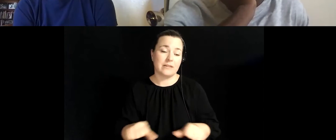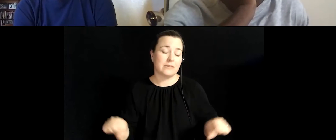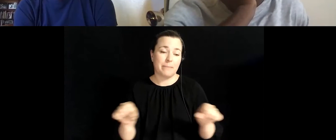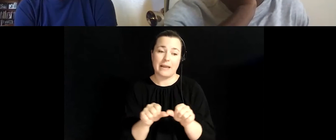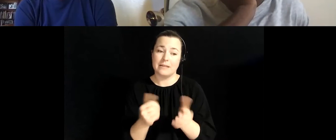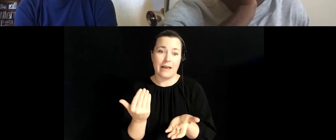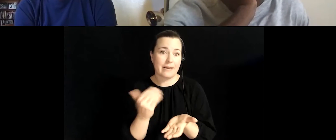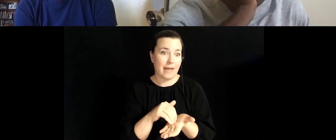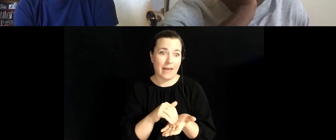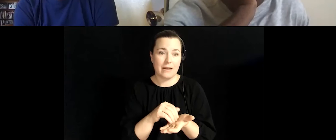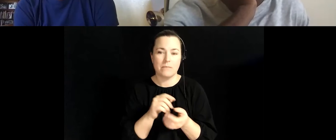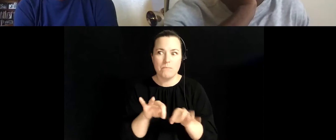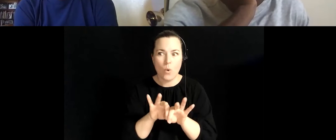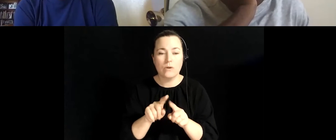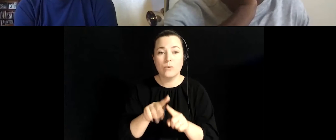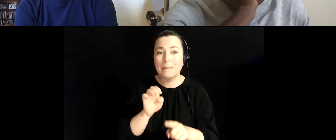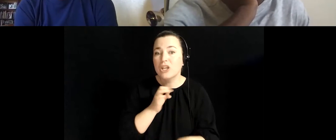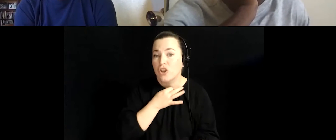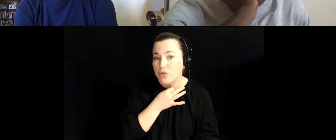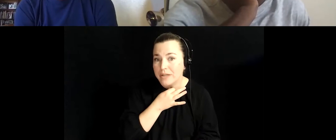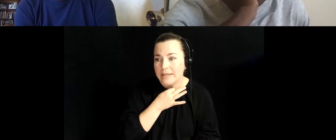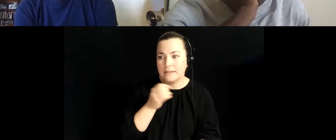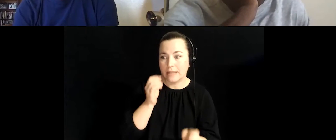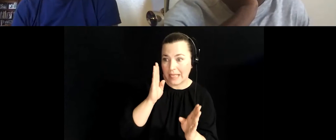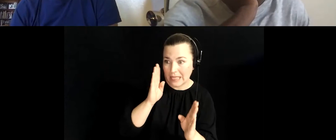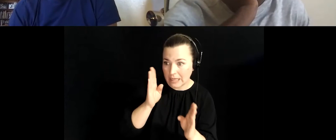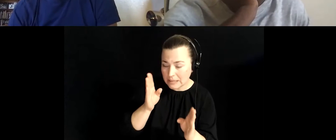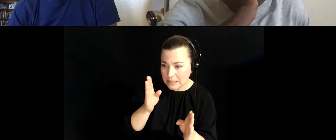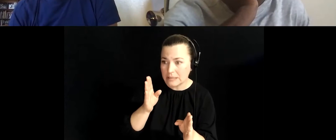again, curiosity and listening and not assuming